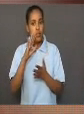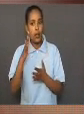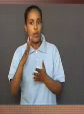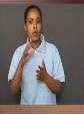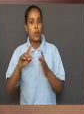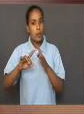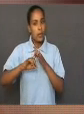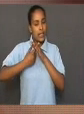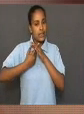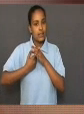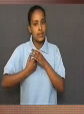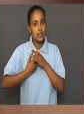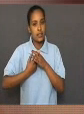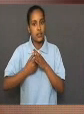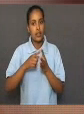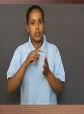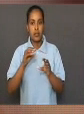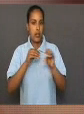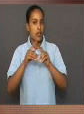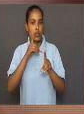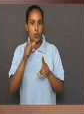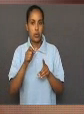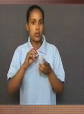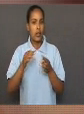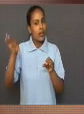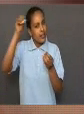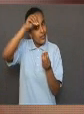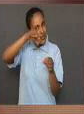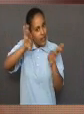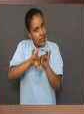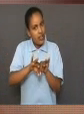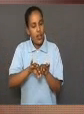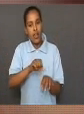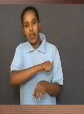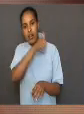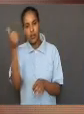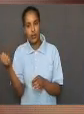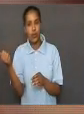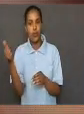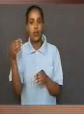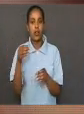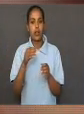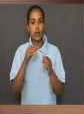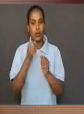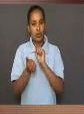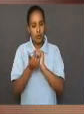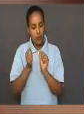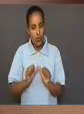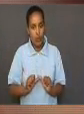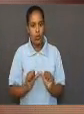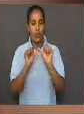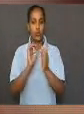process begins, it does not need any sort of assistance in order to